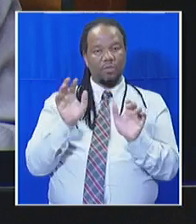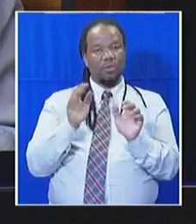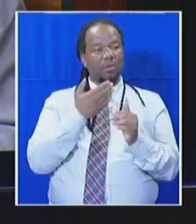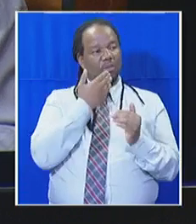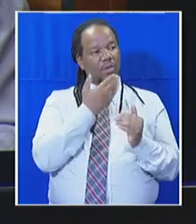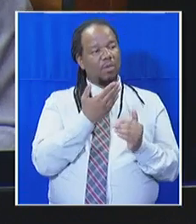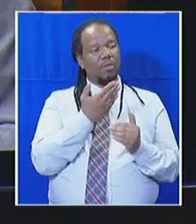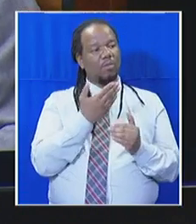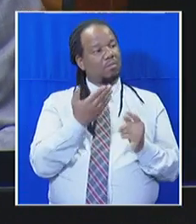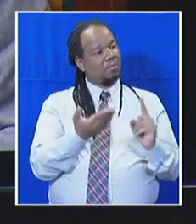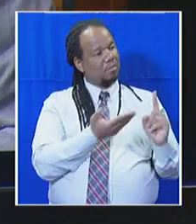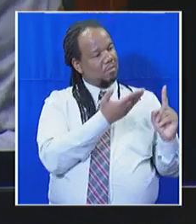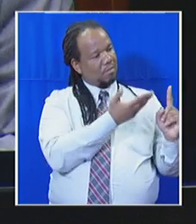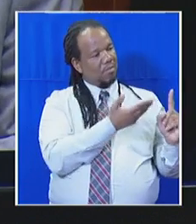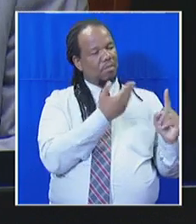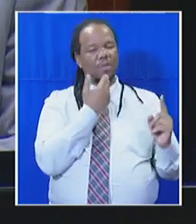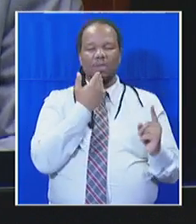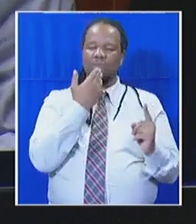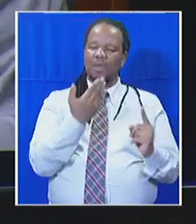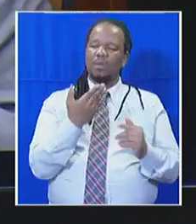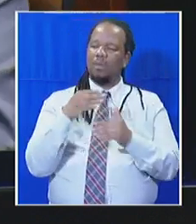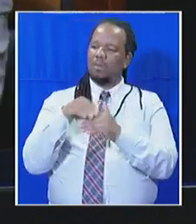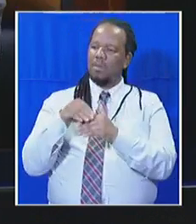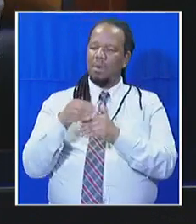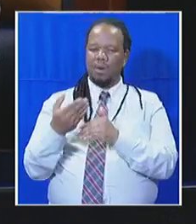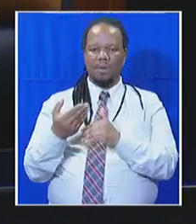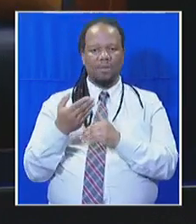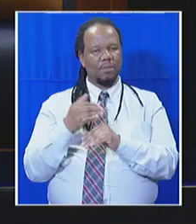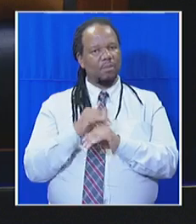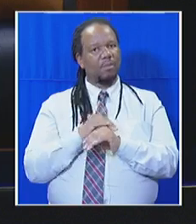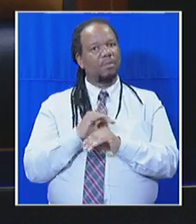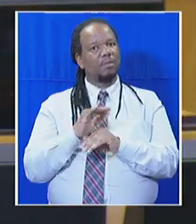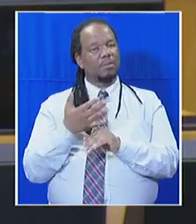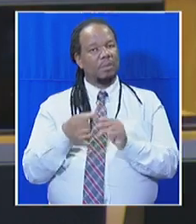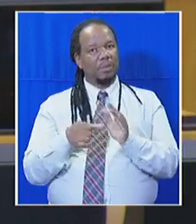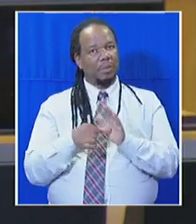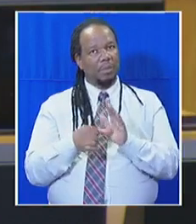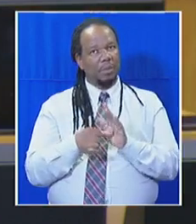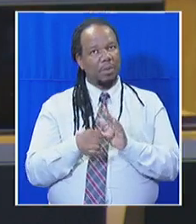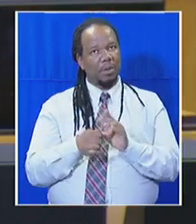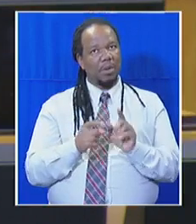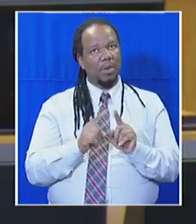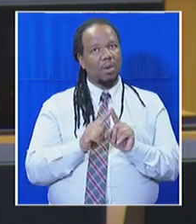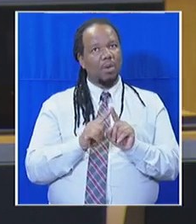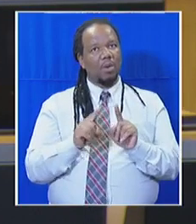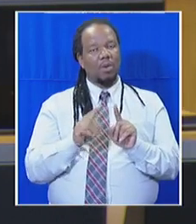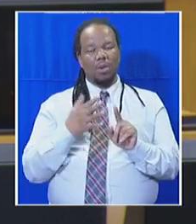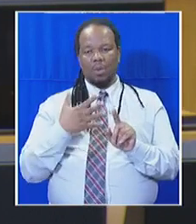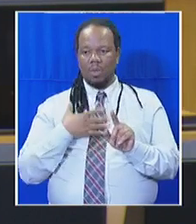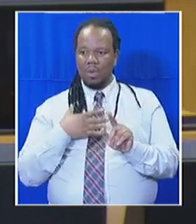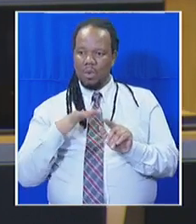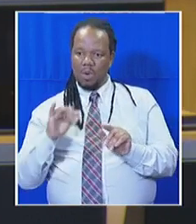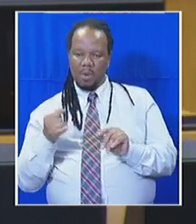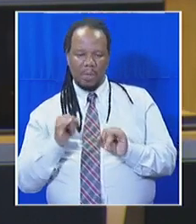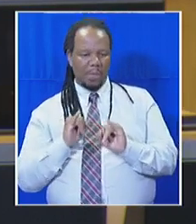Minister. Thank you very much, Honourable Member. It's important, I think it's a critical element to ensure that there is no acrimonious or hostile relationship between